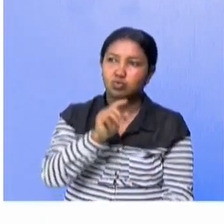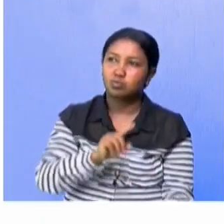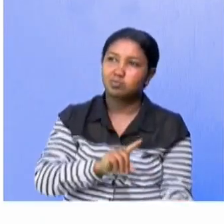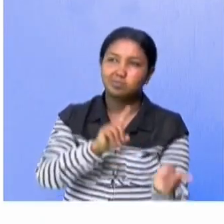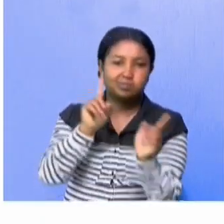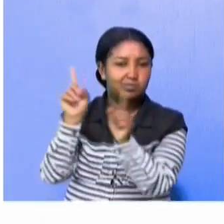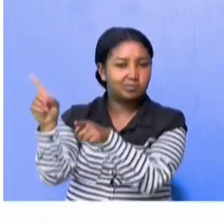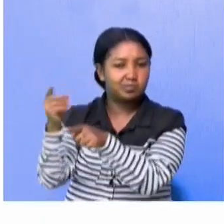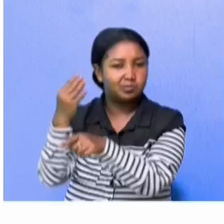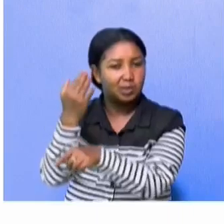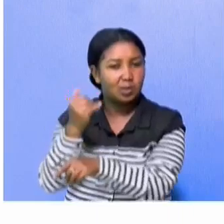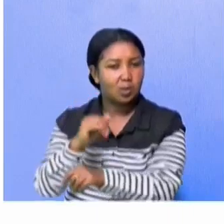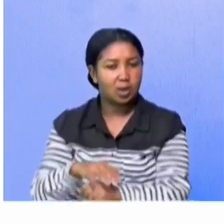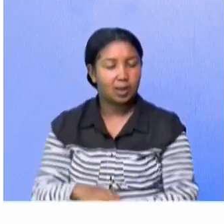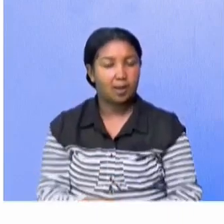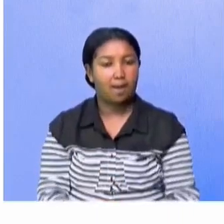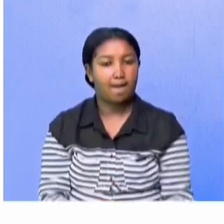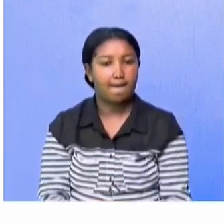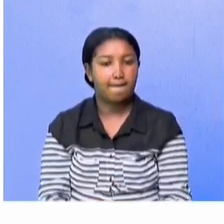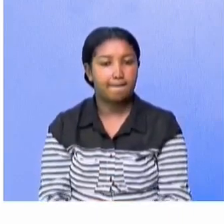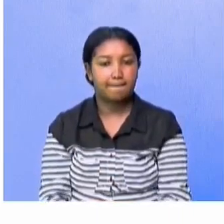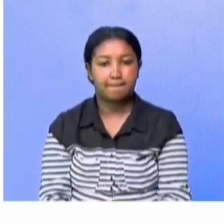are you planning